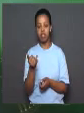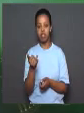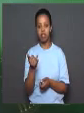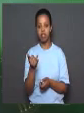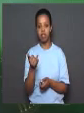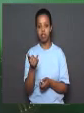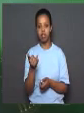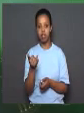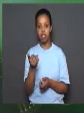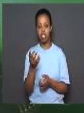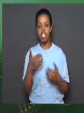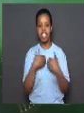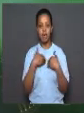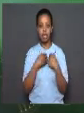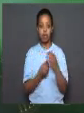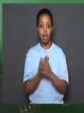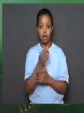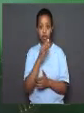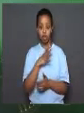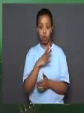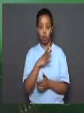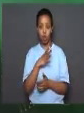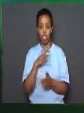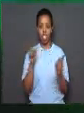might crossbreed his livestock.